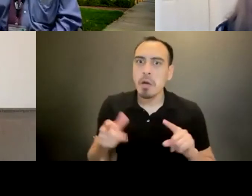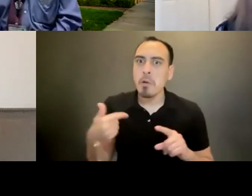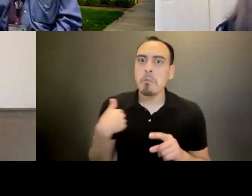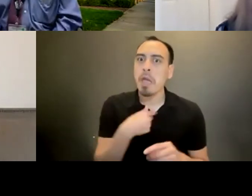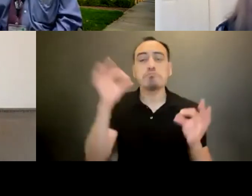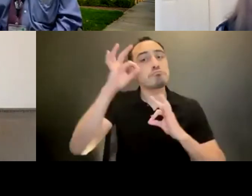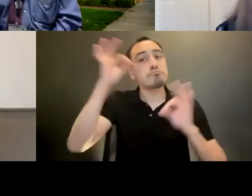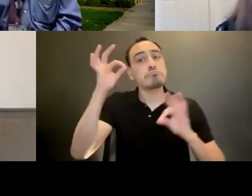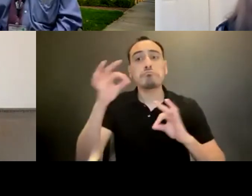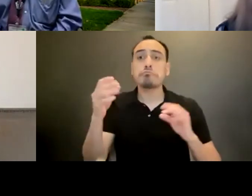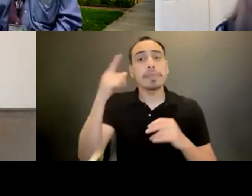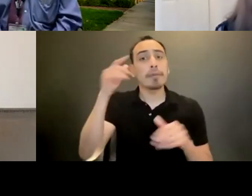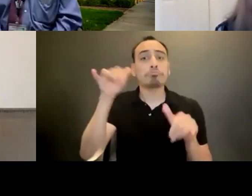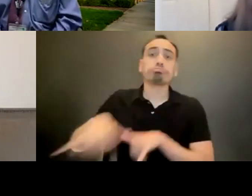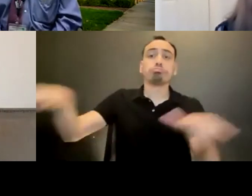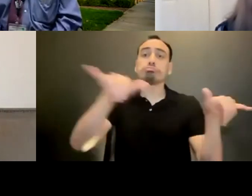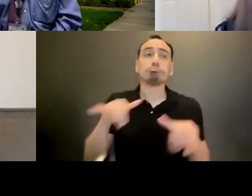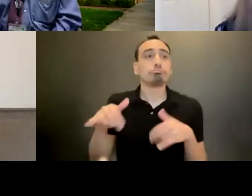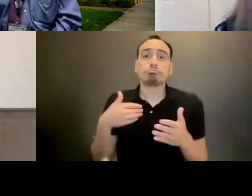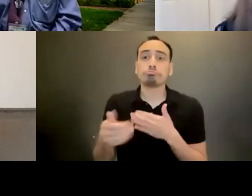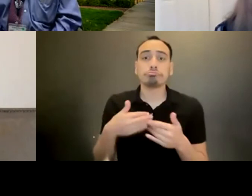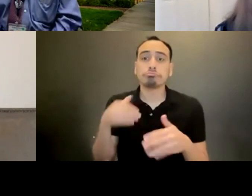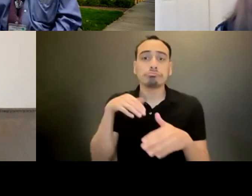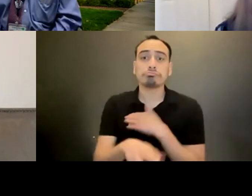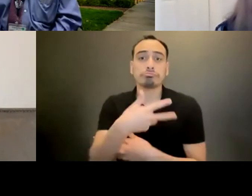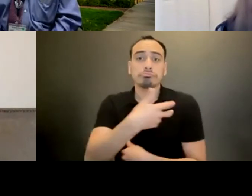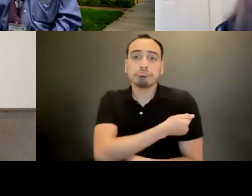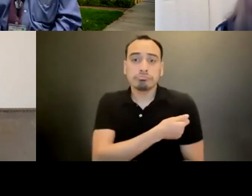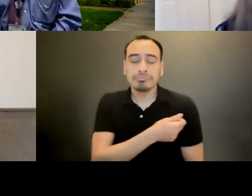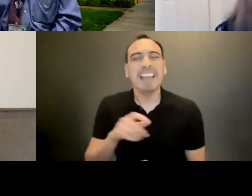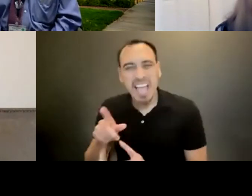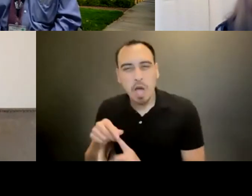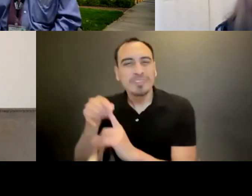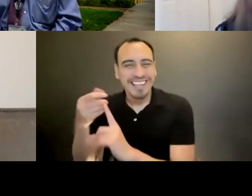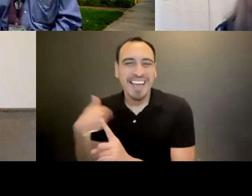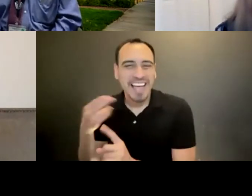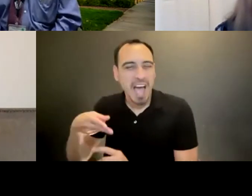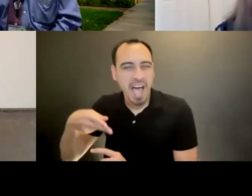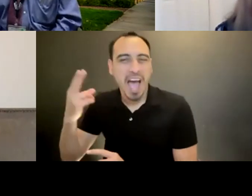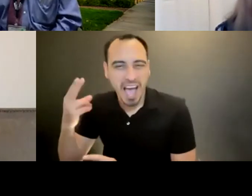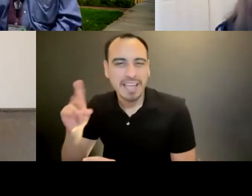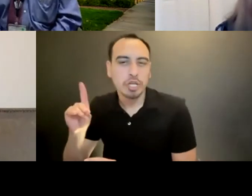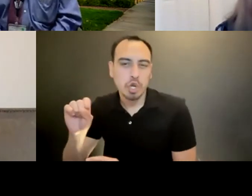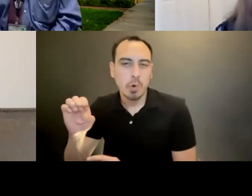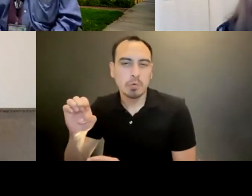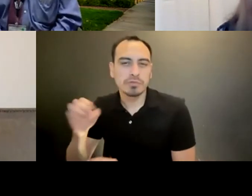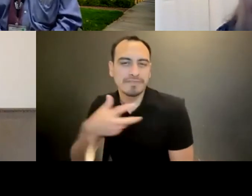equivalent, other than the high dose vaccine for us older people.